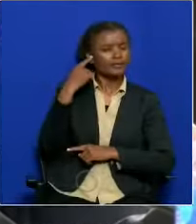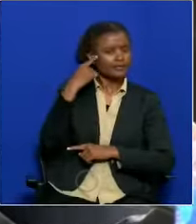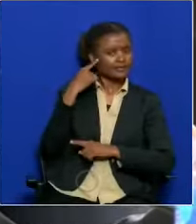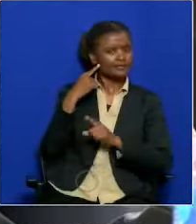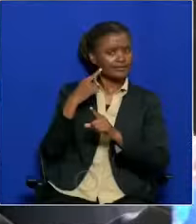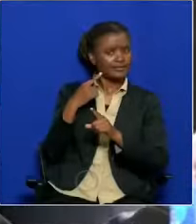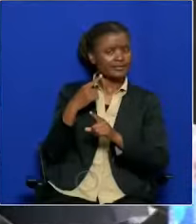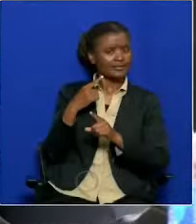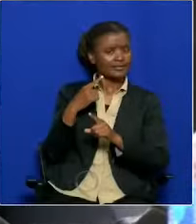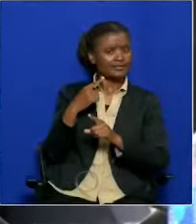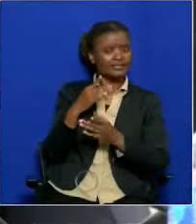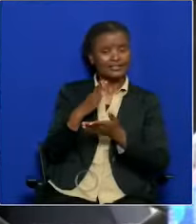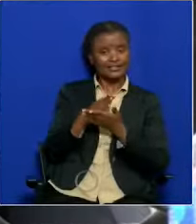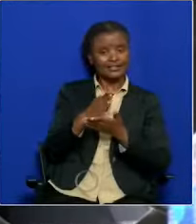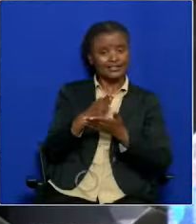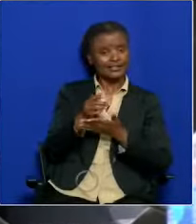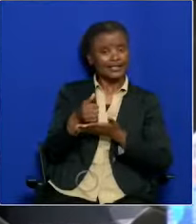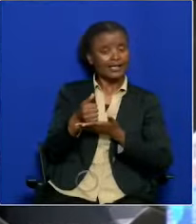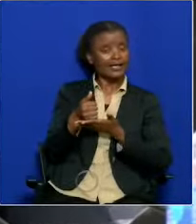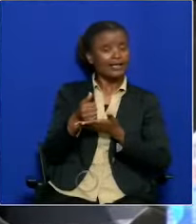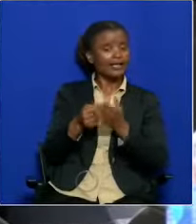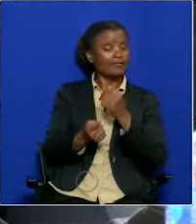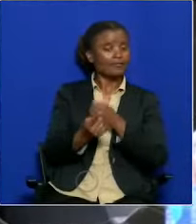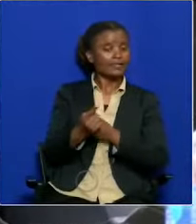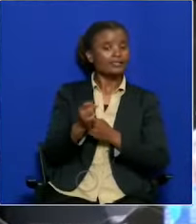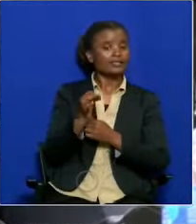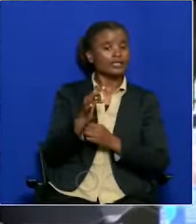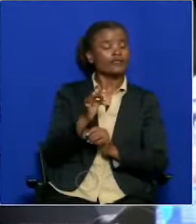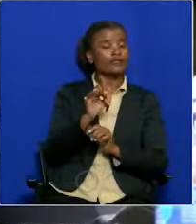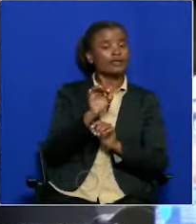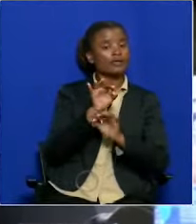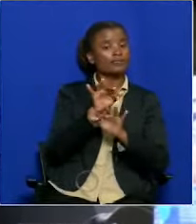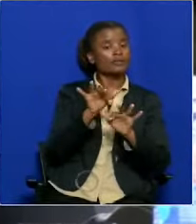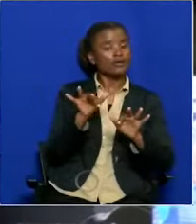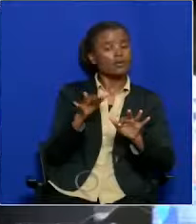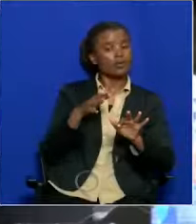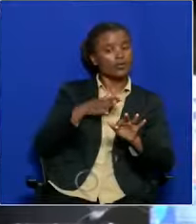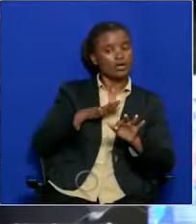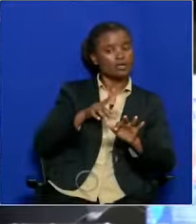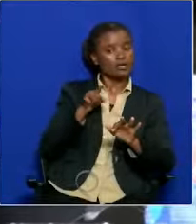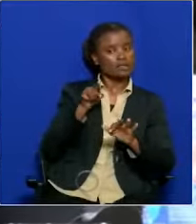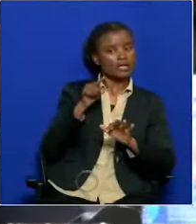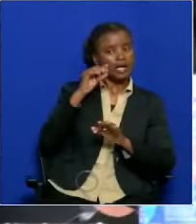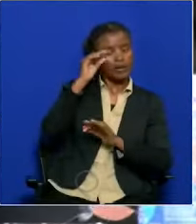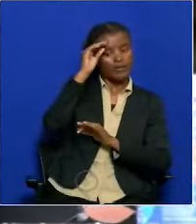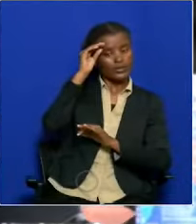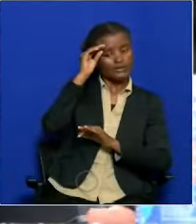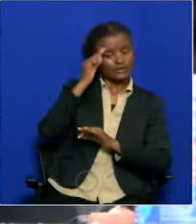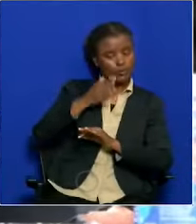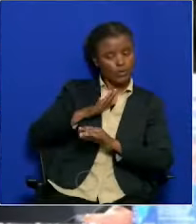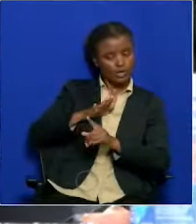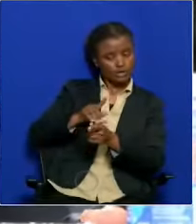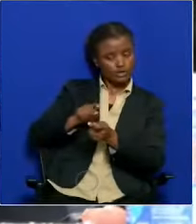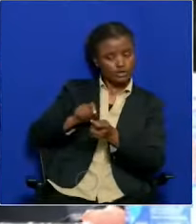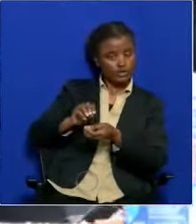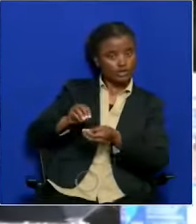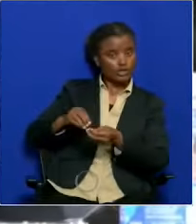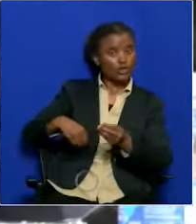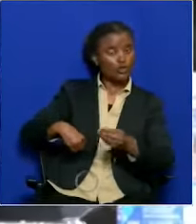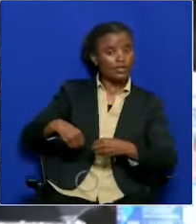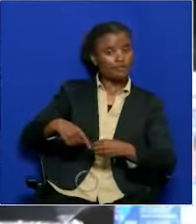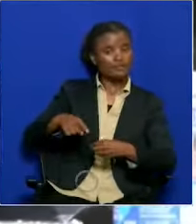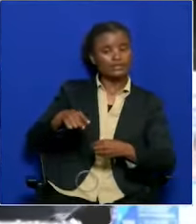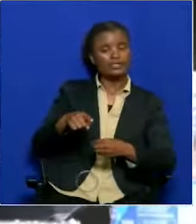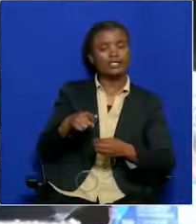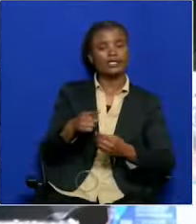people want to corrupt individual officers. They befriend them in order to get them to do what they want. The word you used